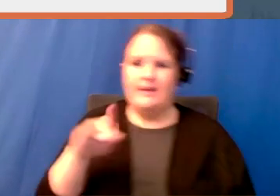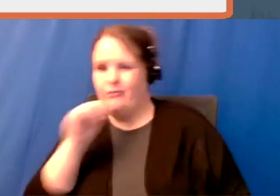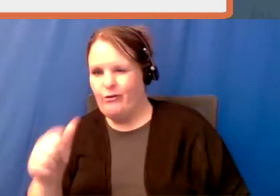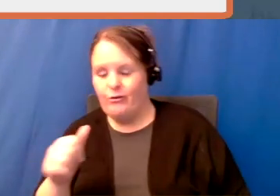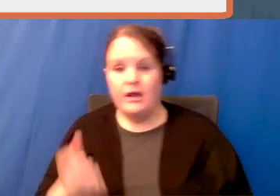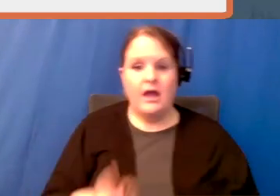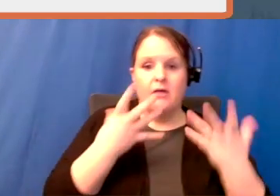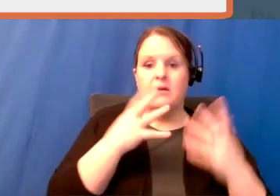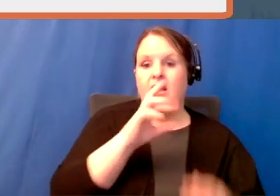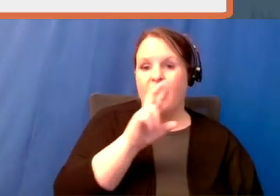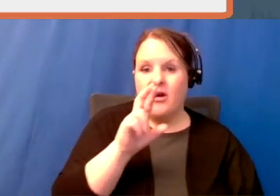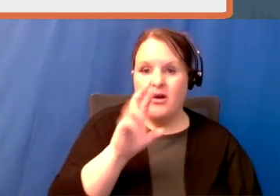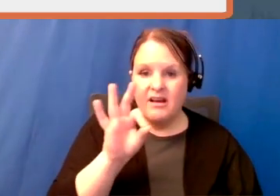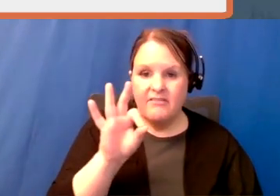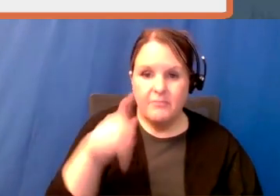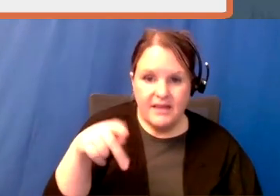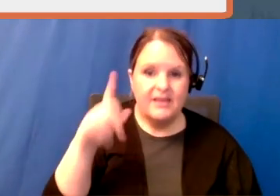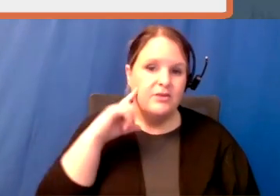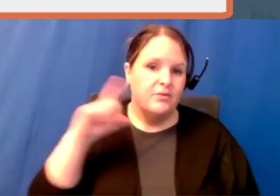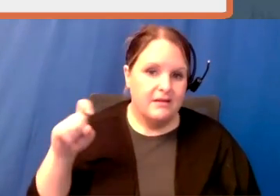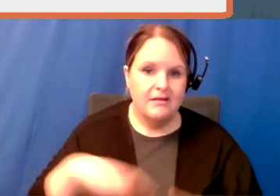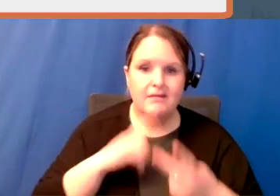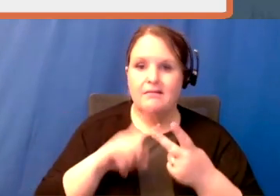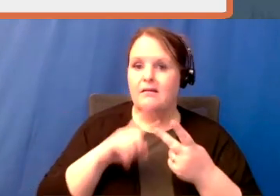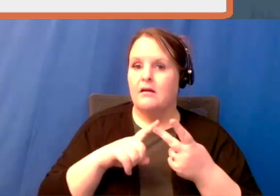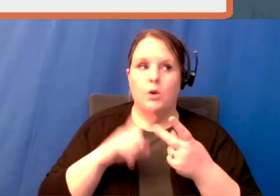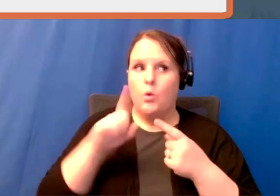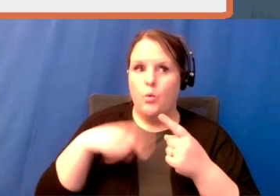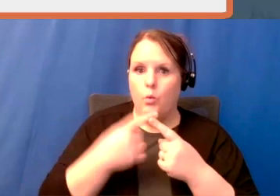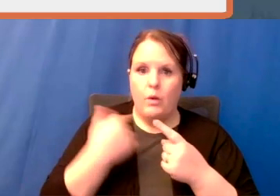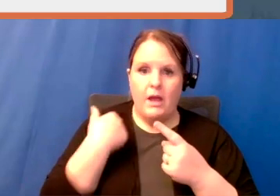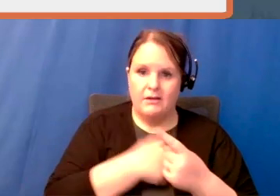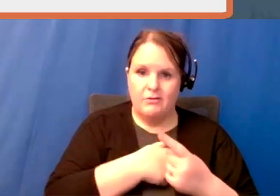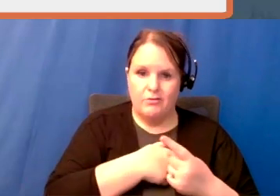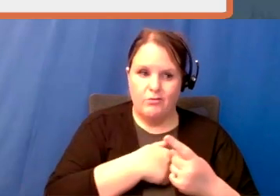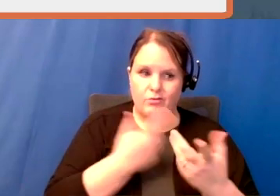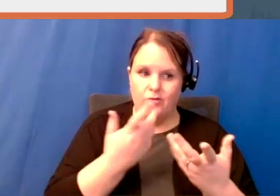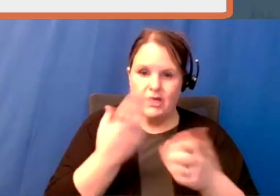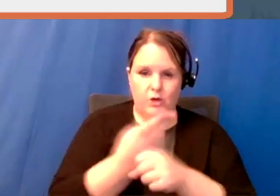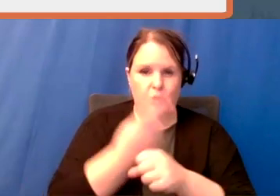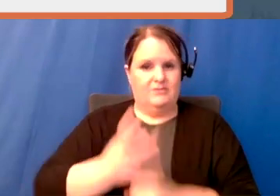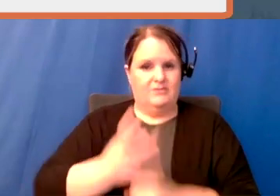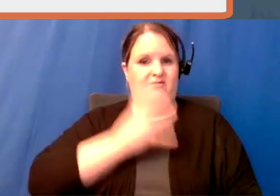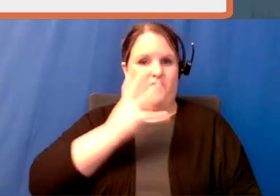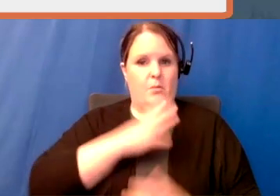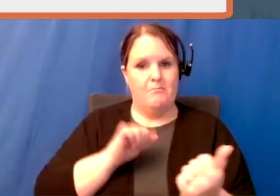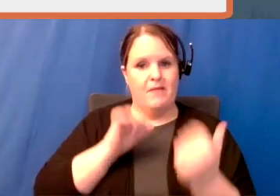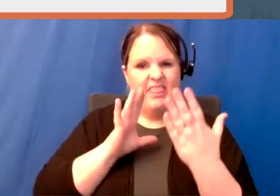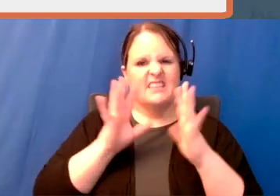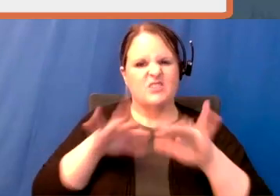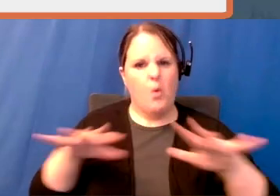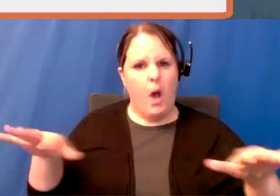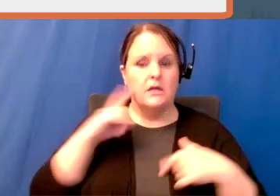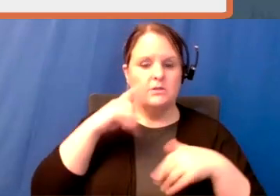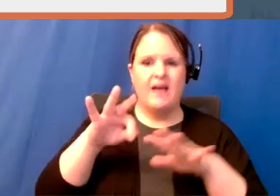do we need? At what point can we do we have to use formal methods and so on, right? So having